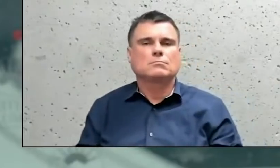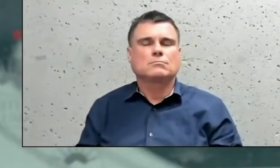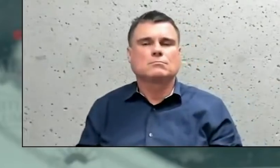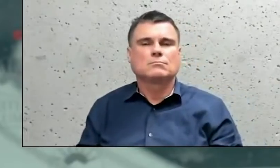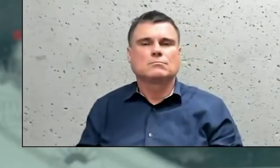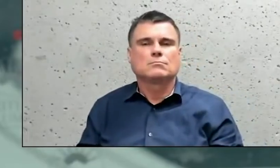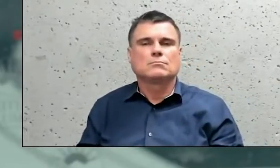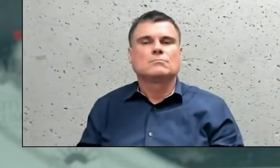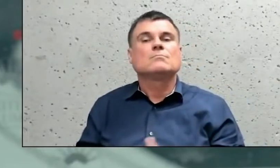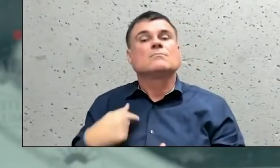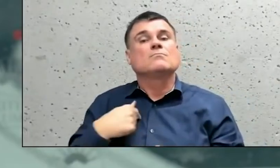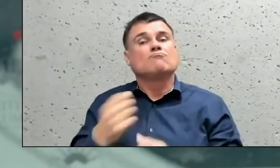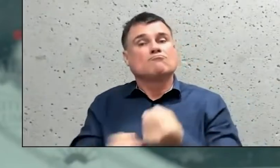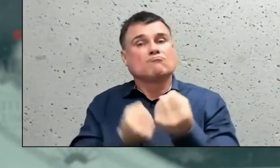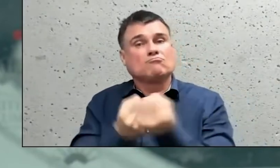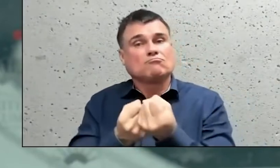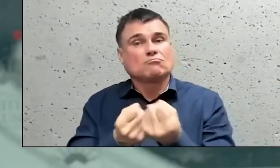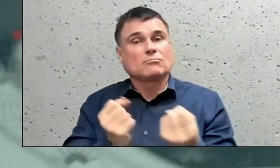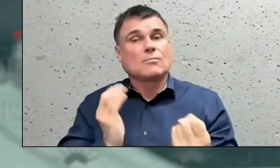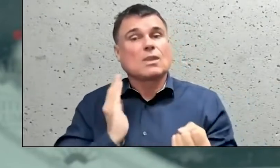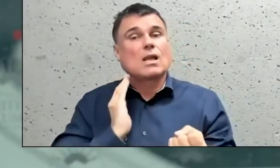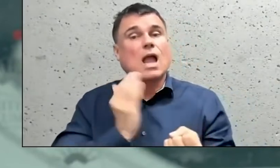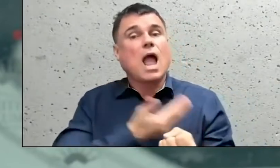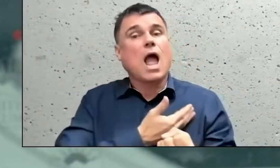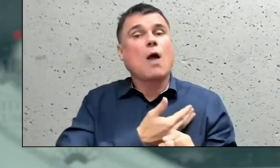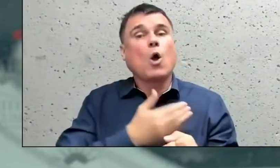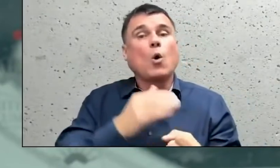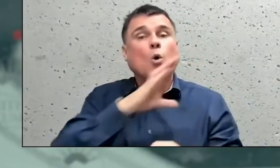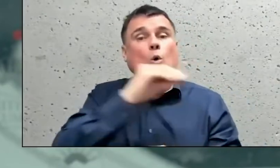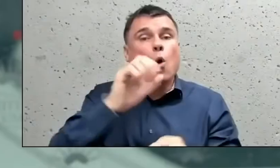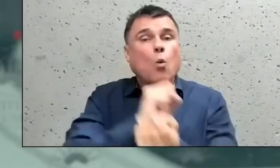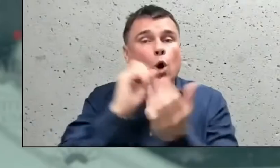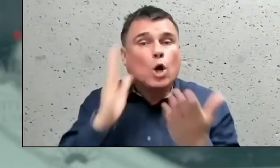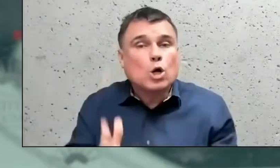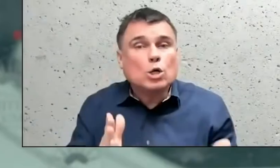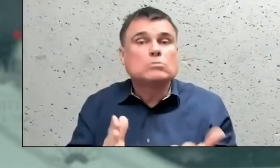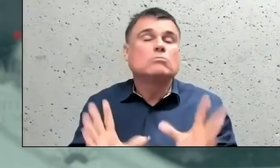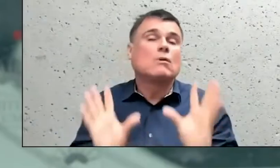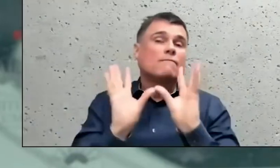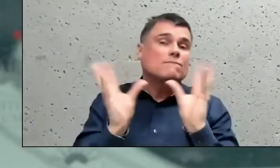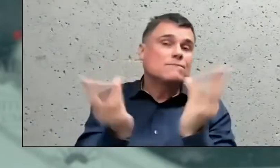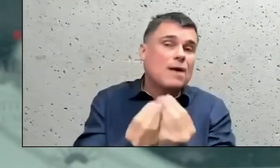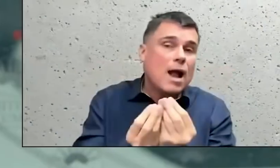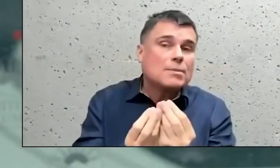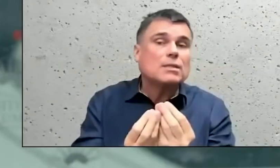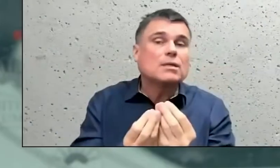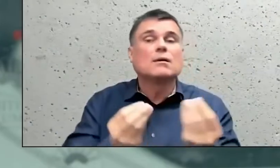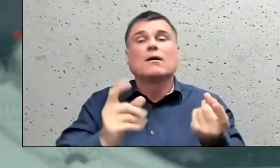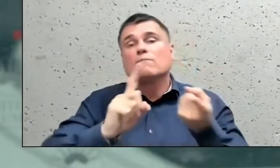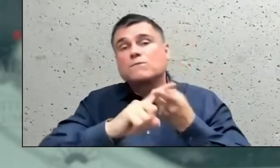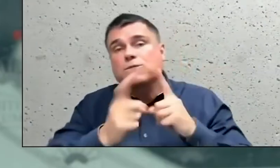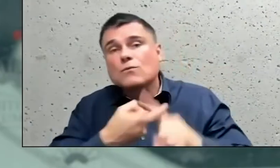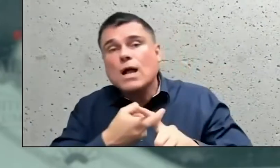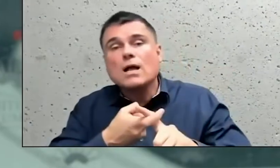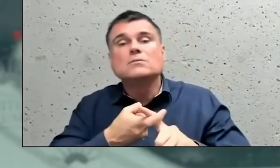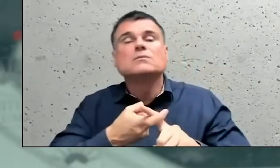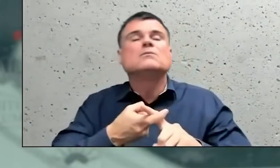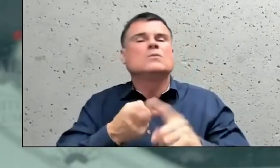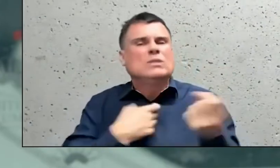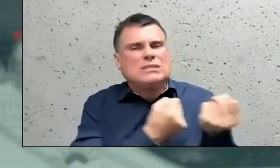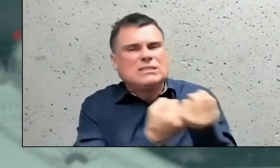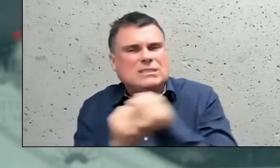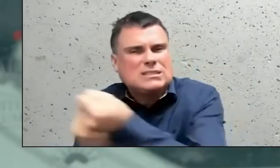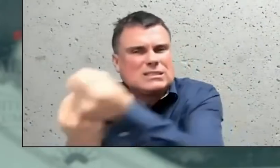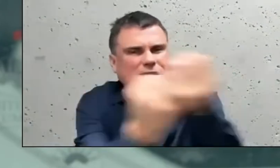our neighbors. And we do this by protecting ourselves and by taking all of those important measures that we know work. So